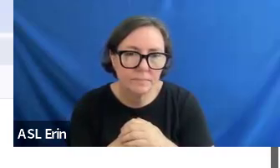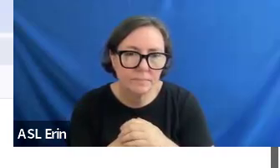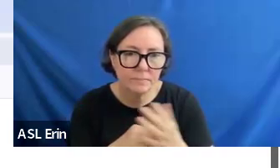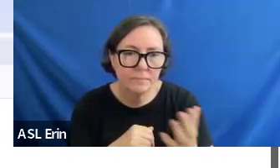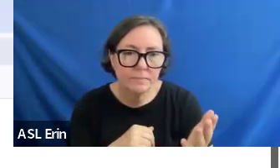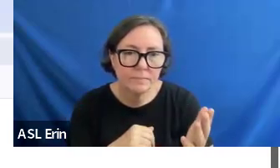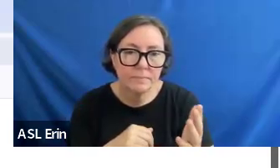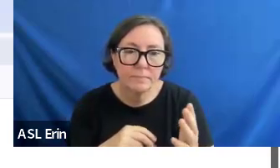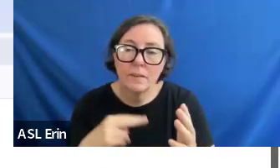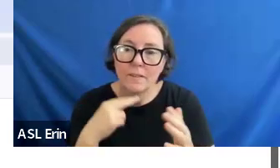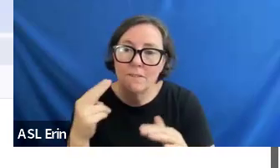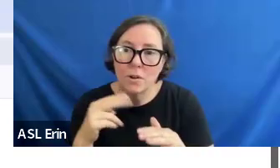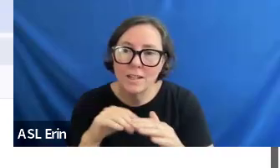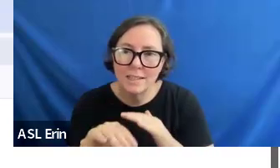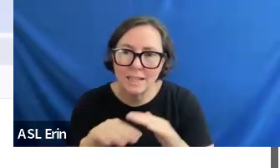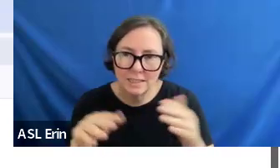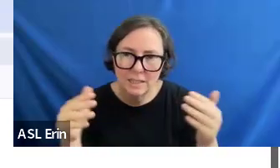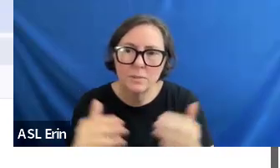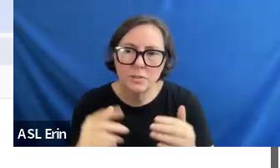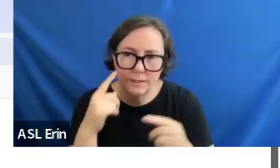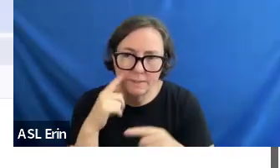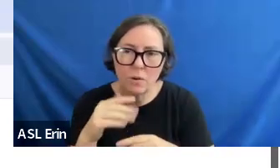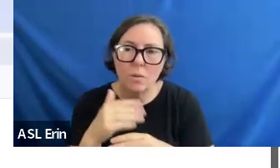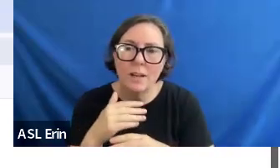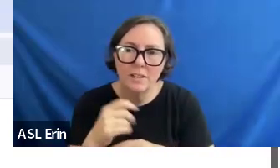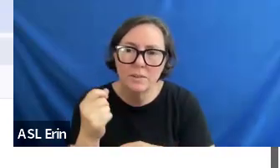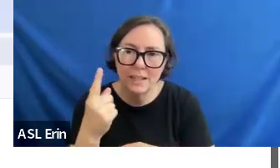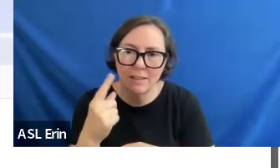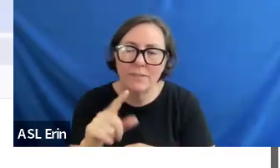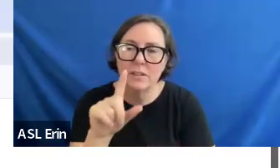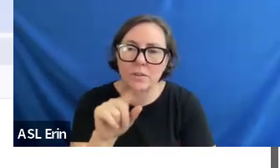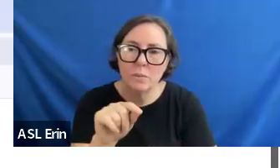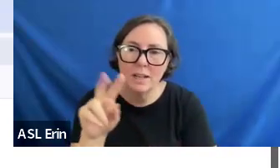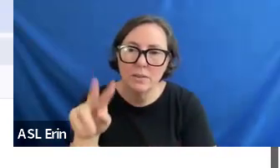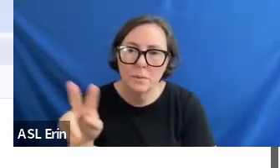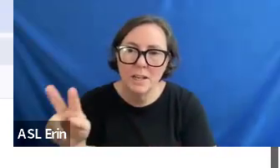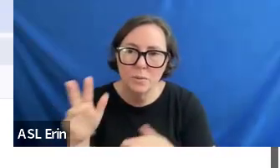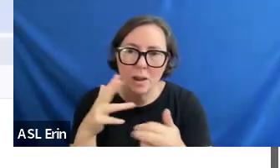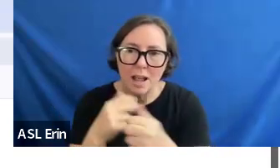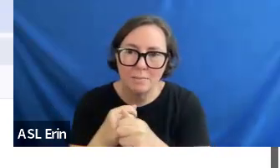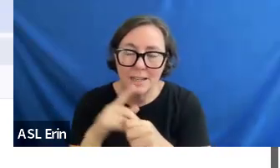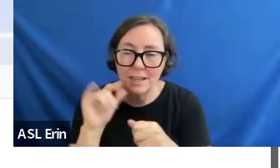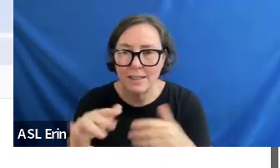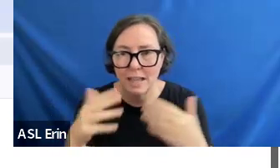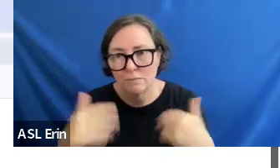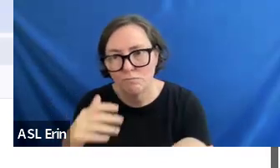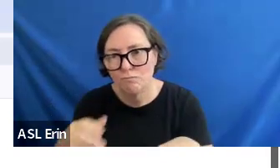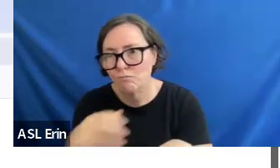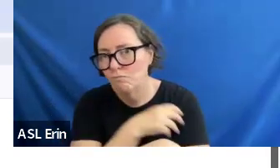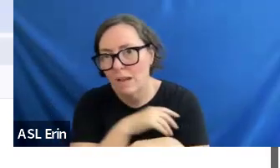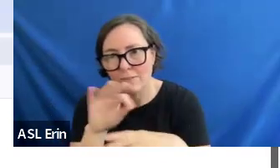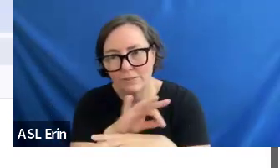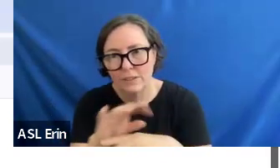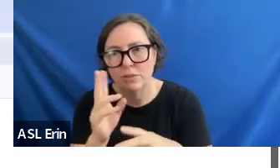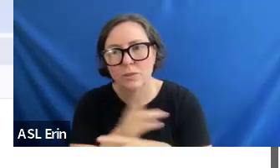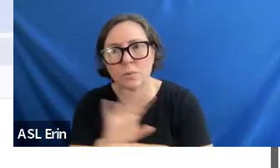Voice access was introduced in the Windows 11 2022 update. With this powerful feature, you can use your voice